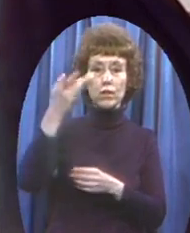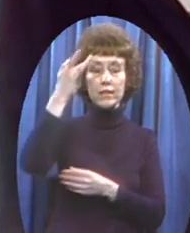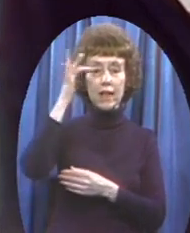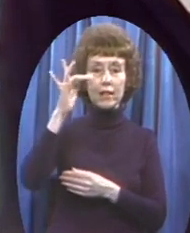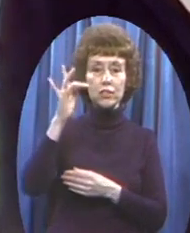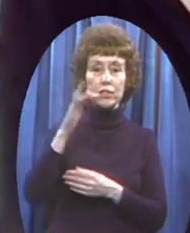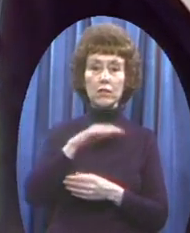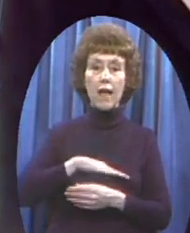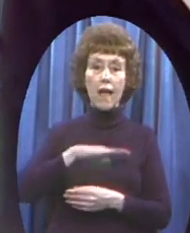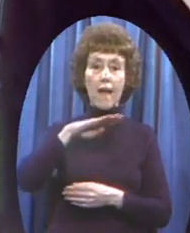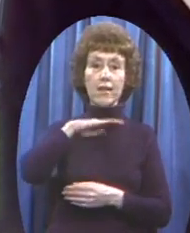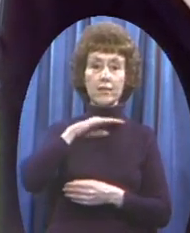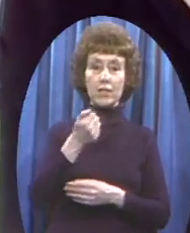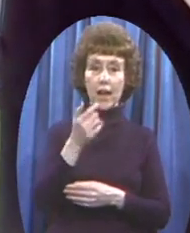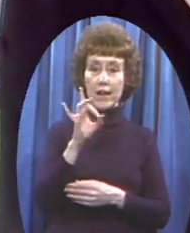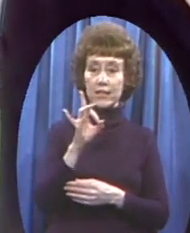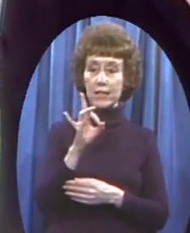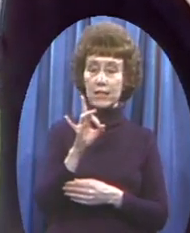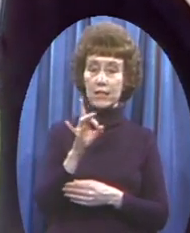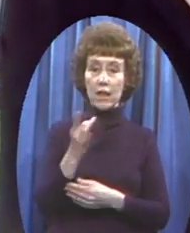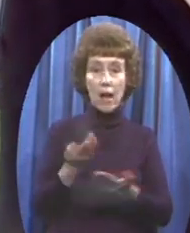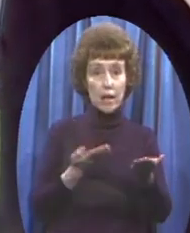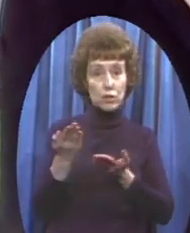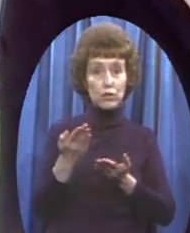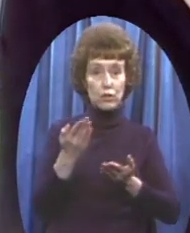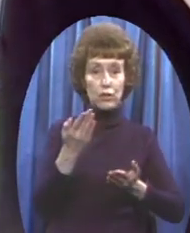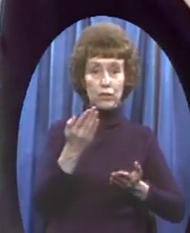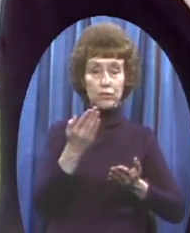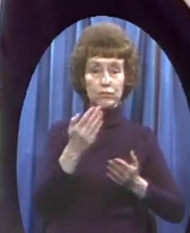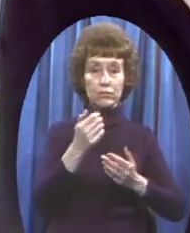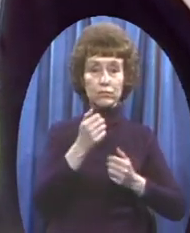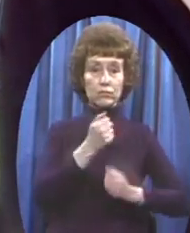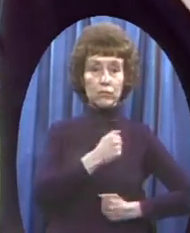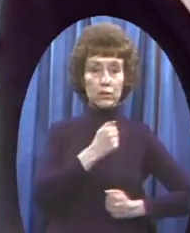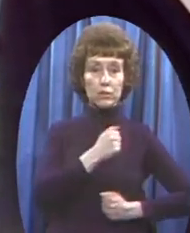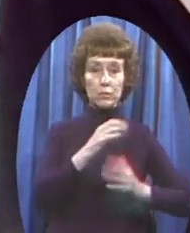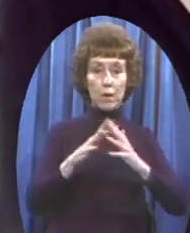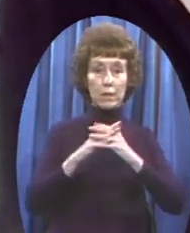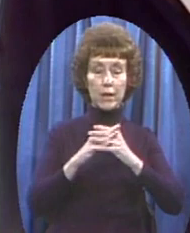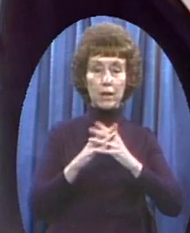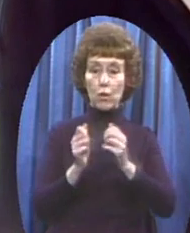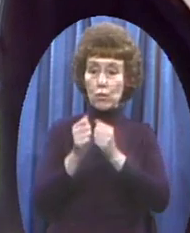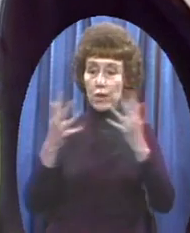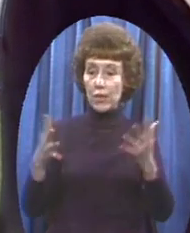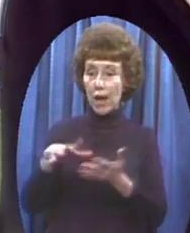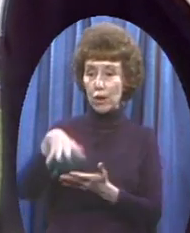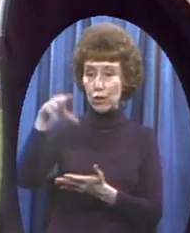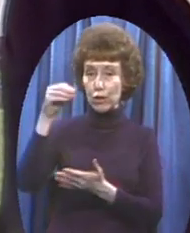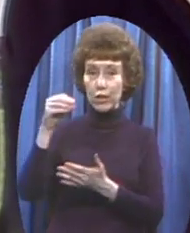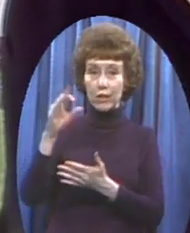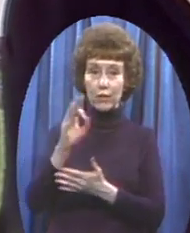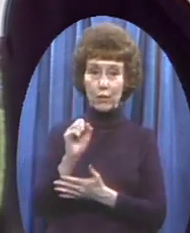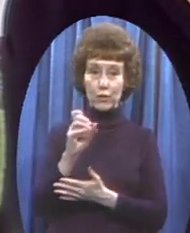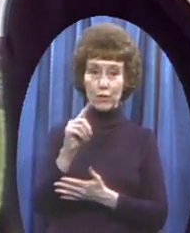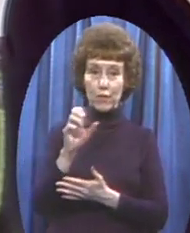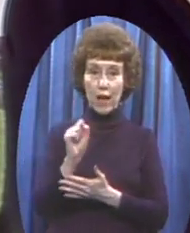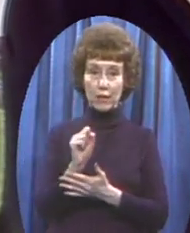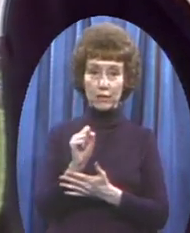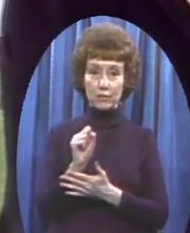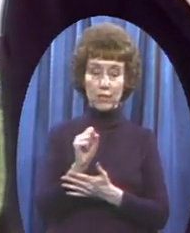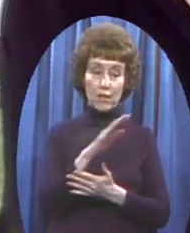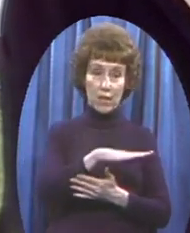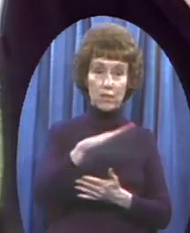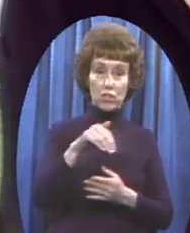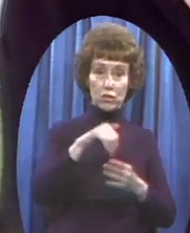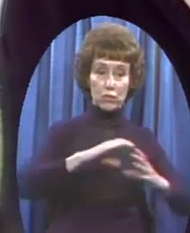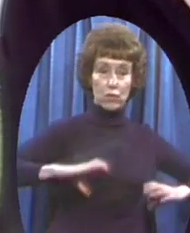and be willing to serve your country at risk of your life without knowing those basic facts? They learn those comparative politics in Russia with lies.